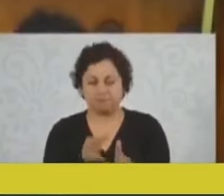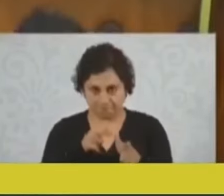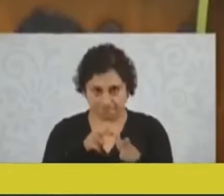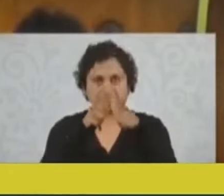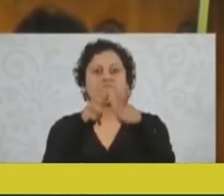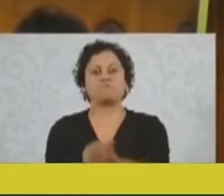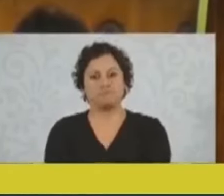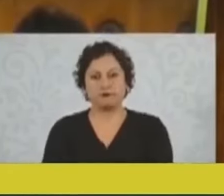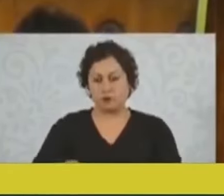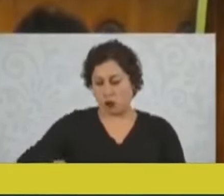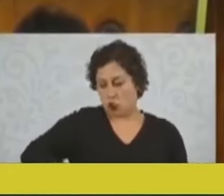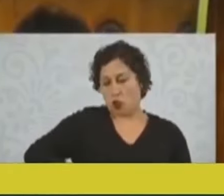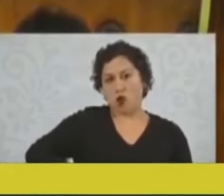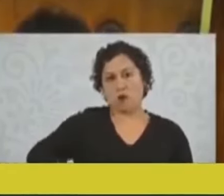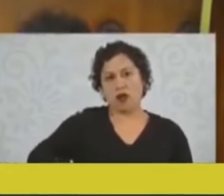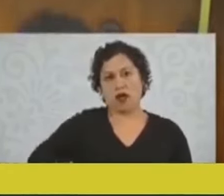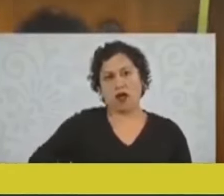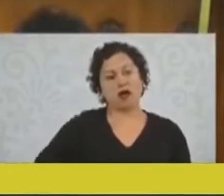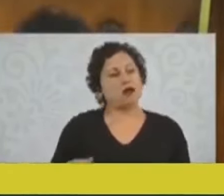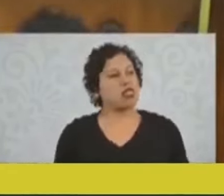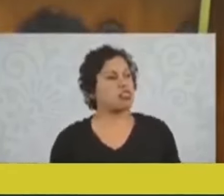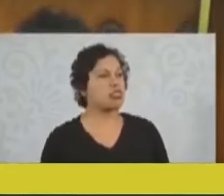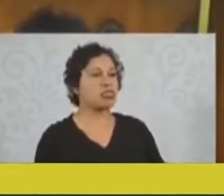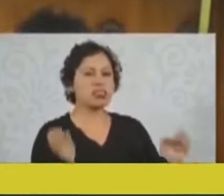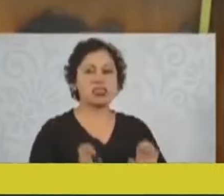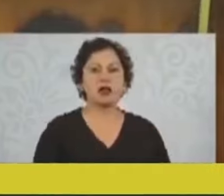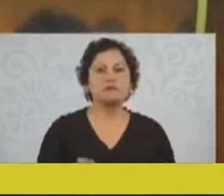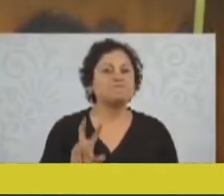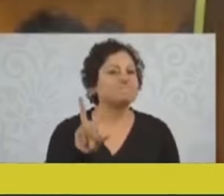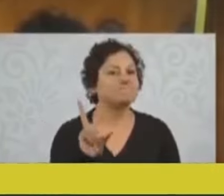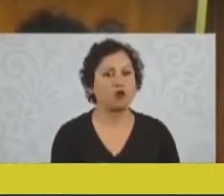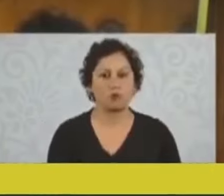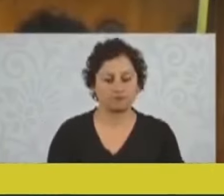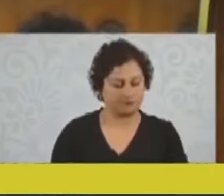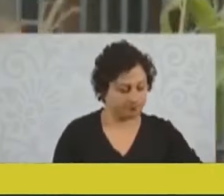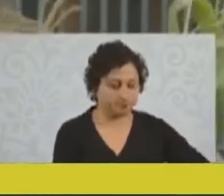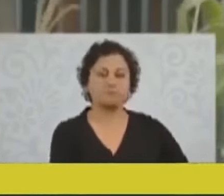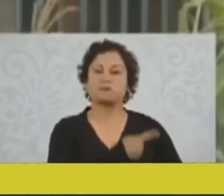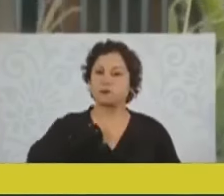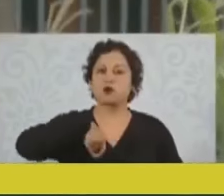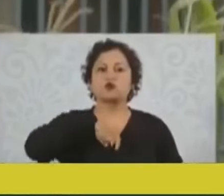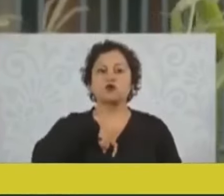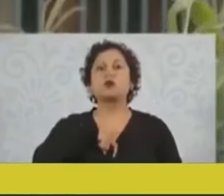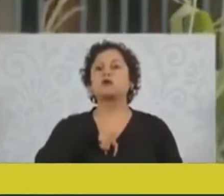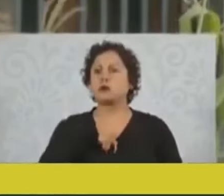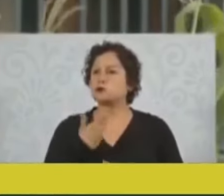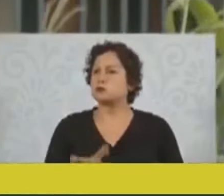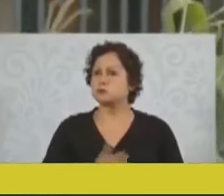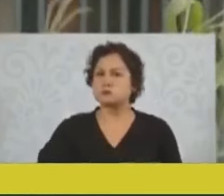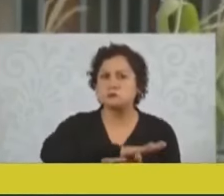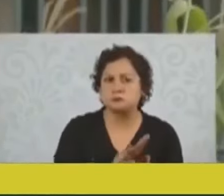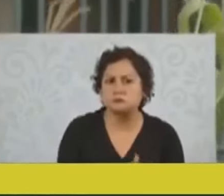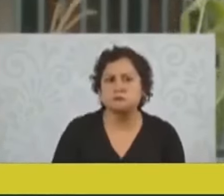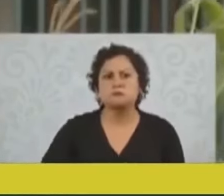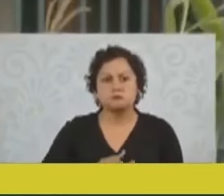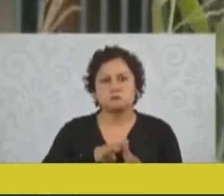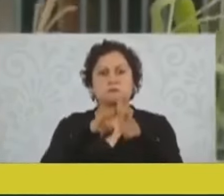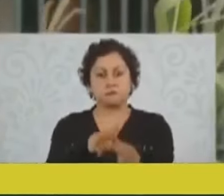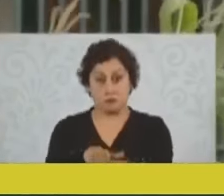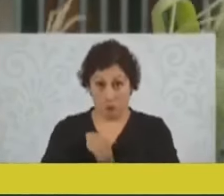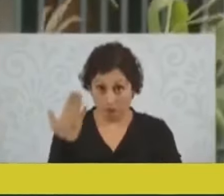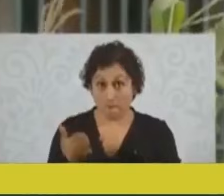Republican austerity, financial discipline. We will keep a government without luxury and